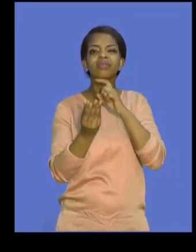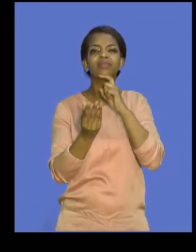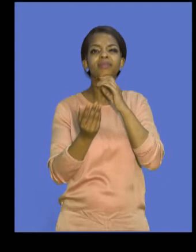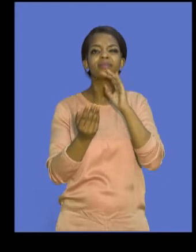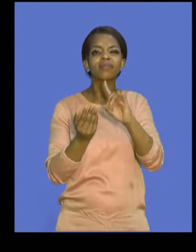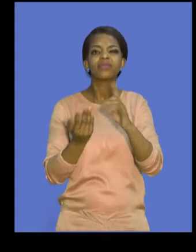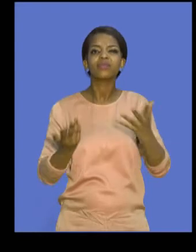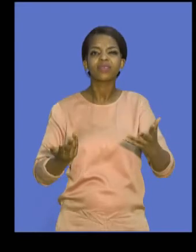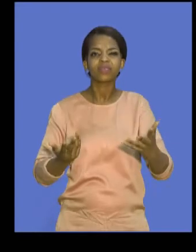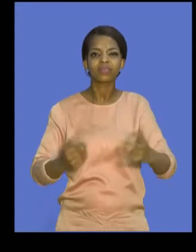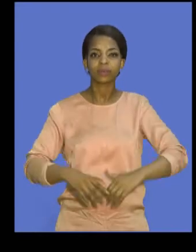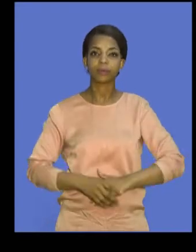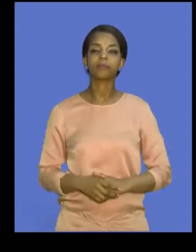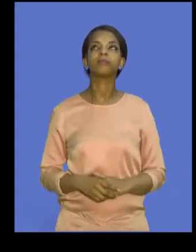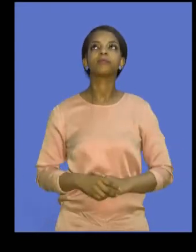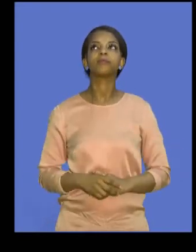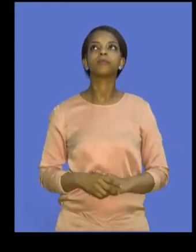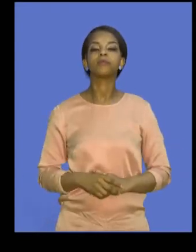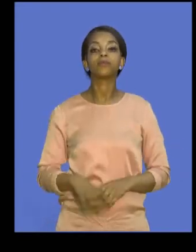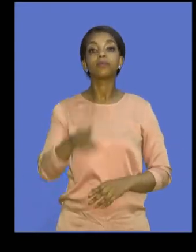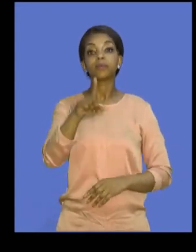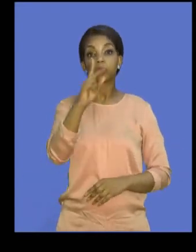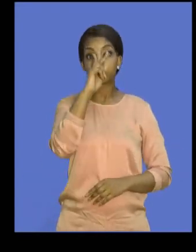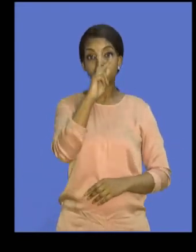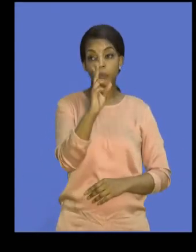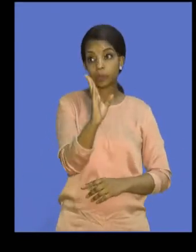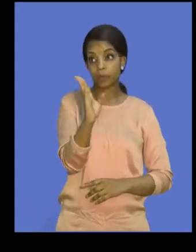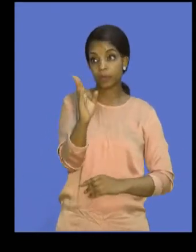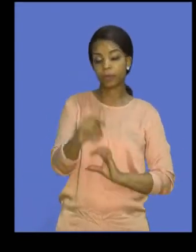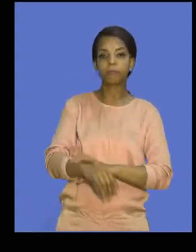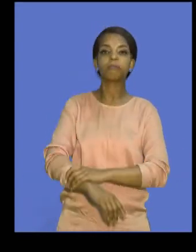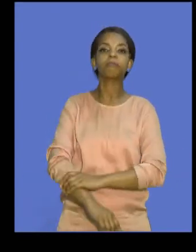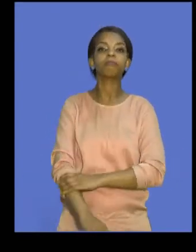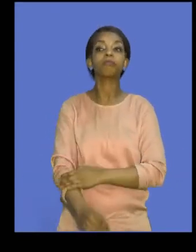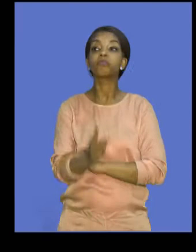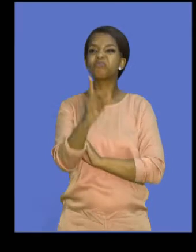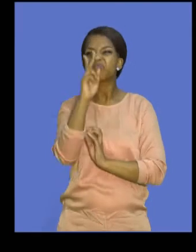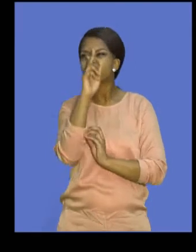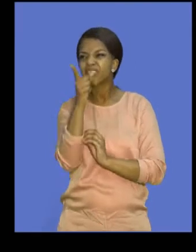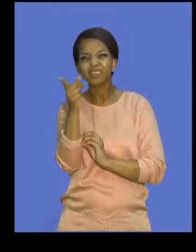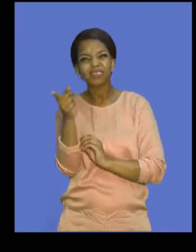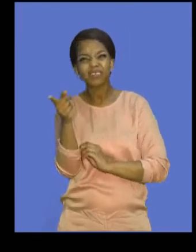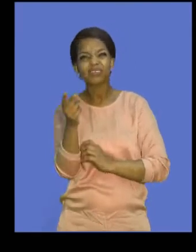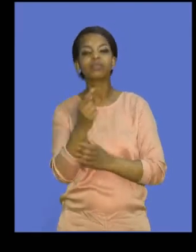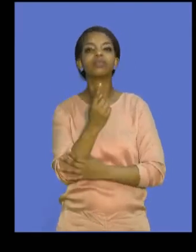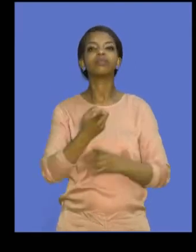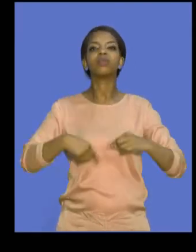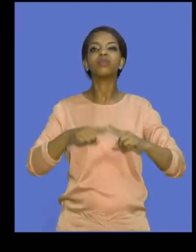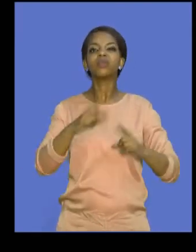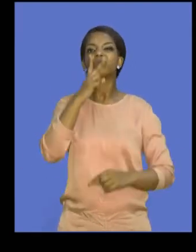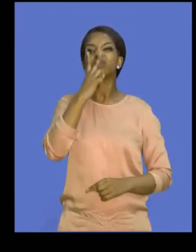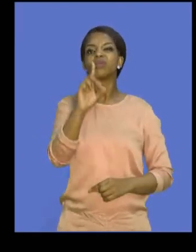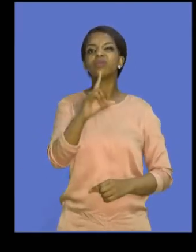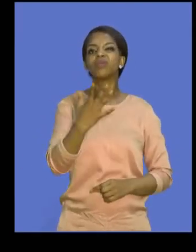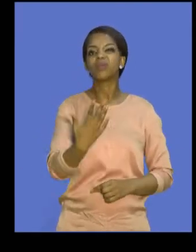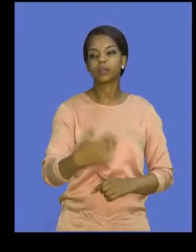Now, if you look at this here, you can see that we are looking at